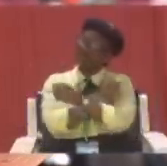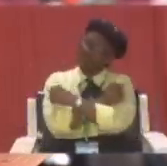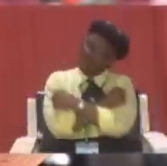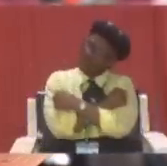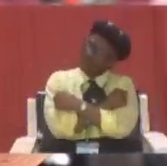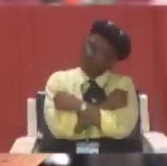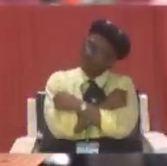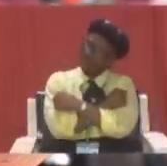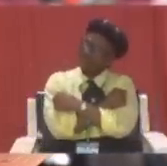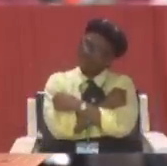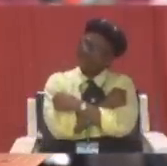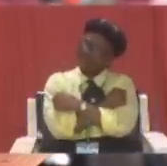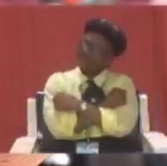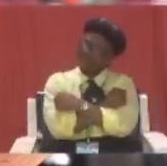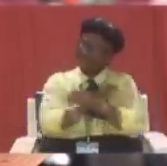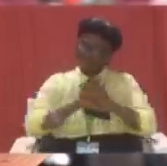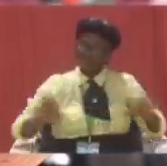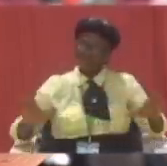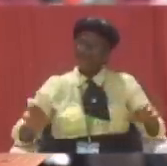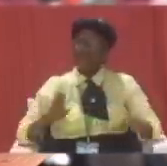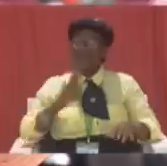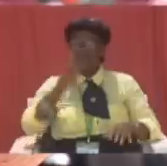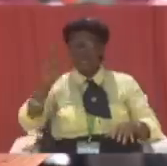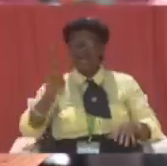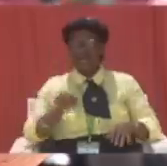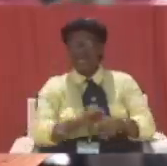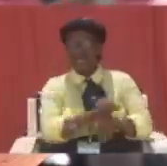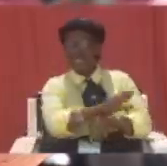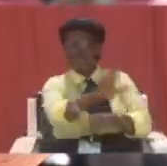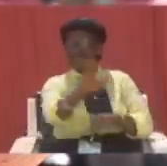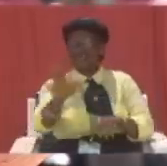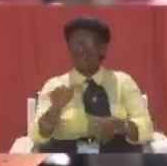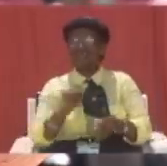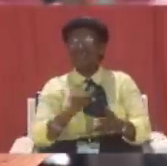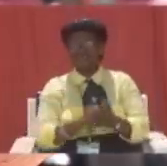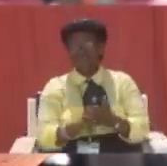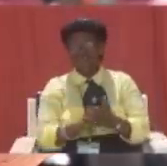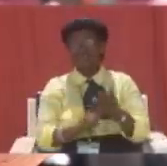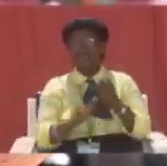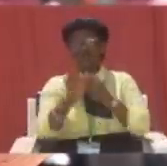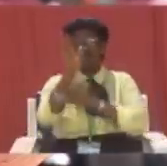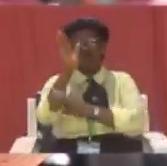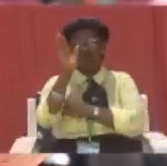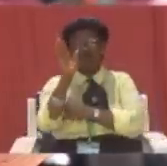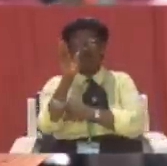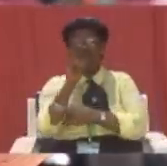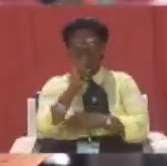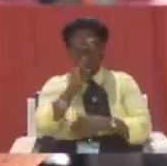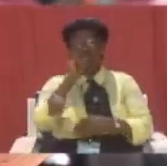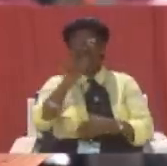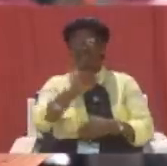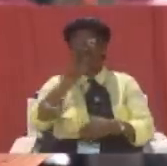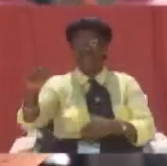are evidence that God is a God of love.